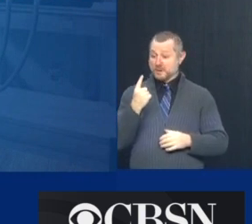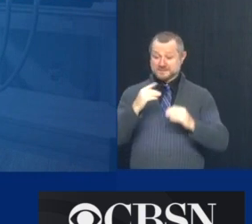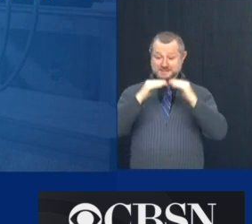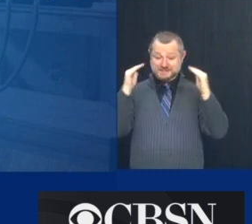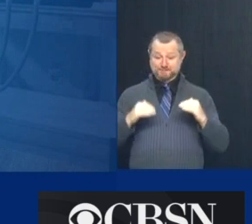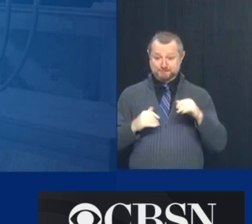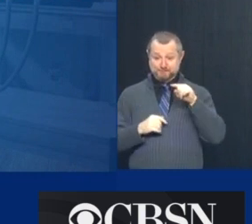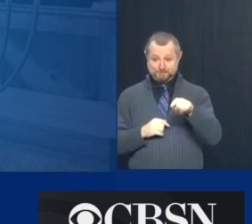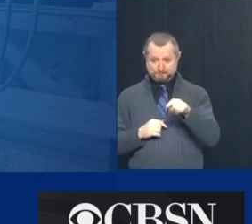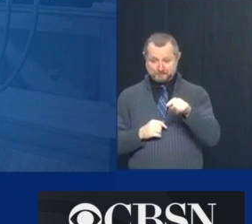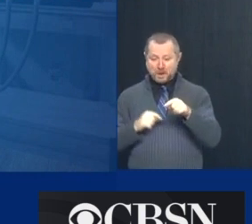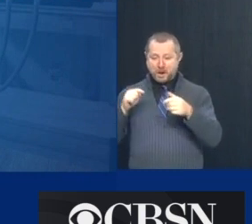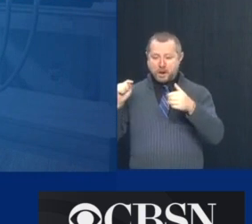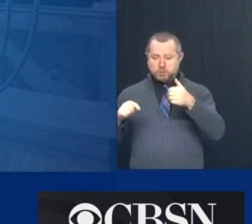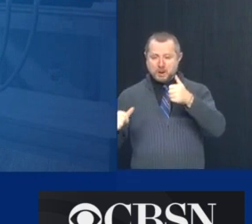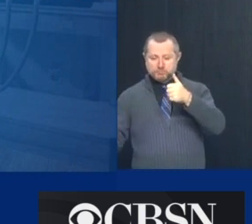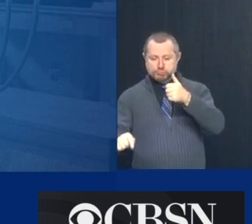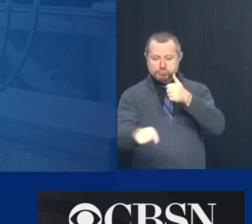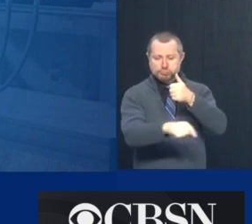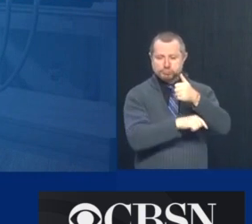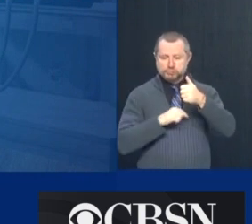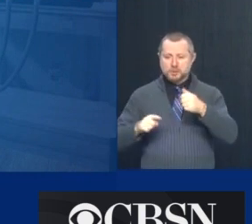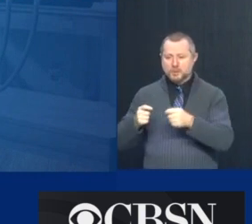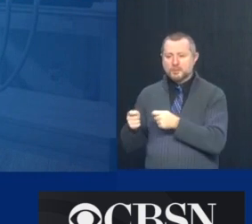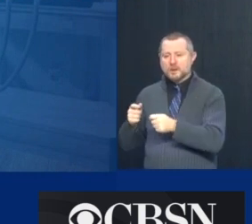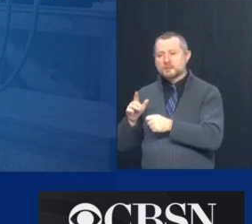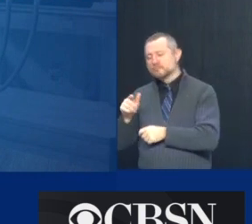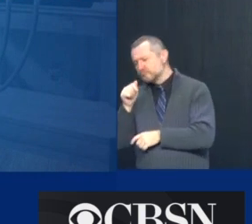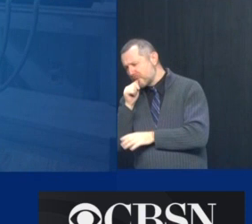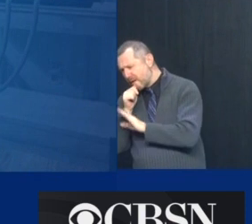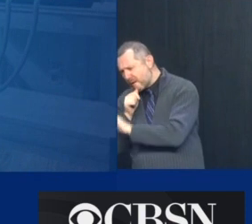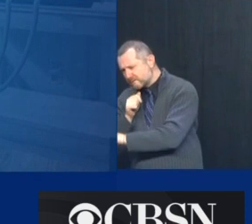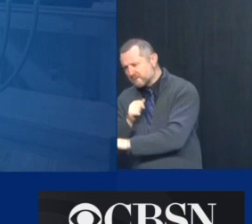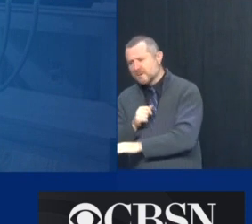their system, and they can be private or they can be public.